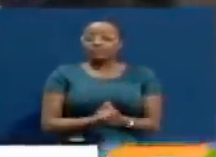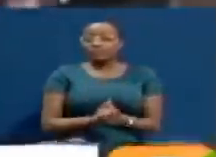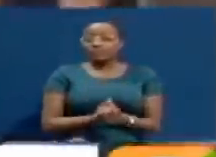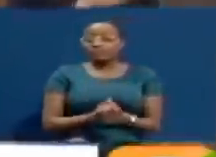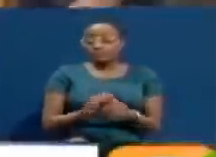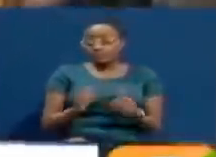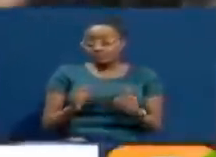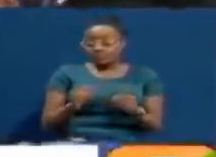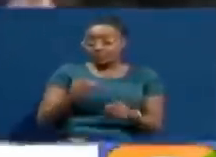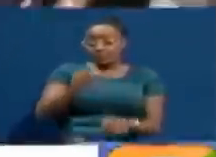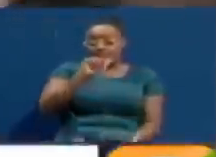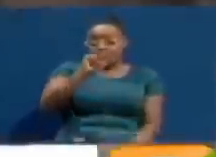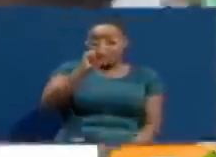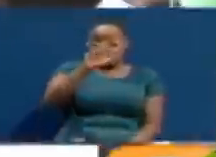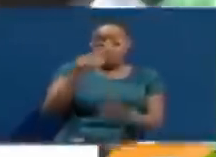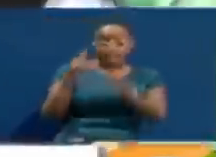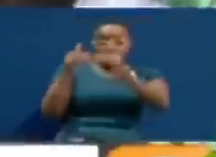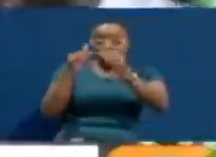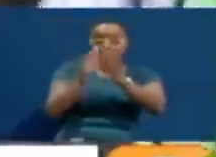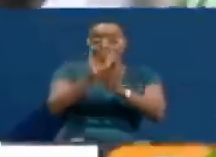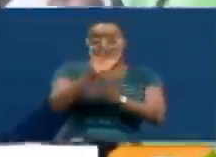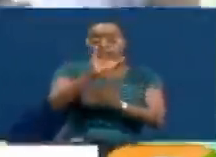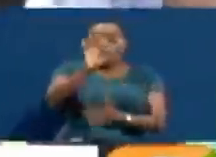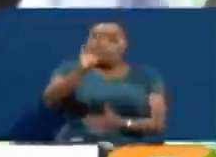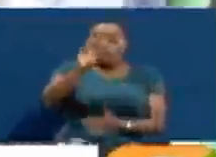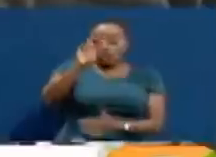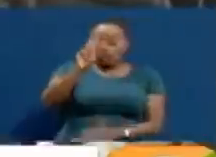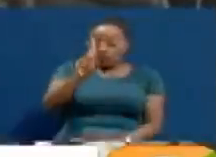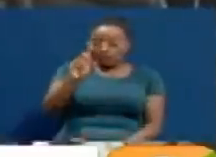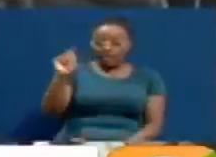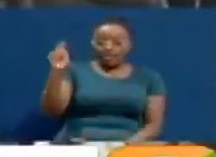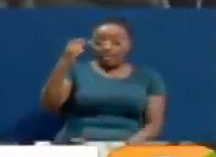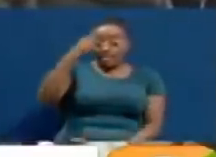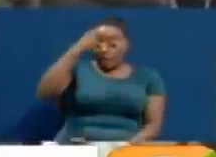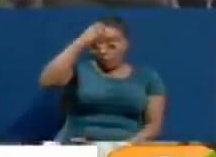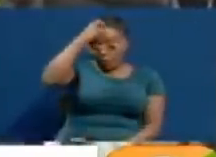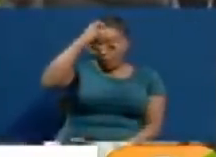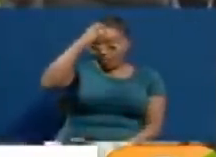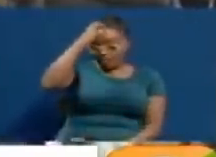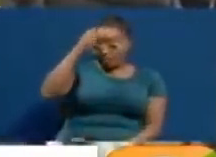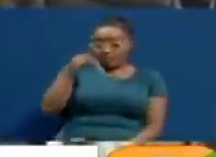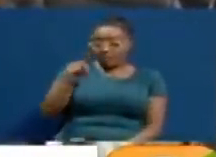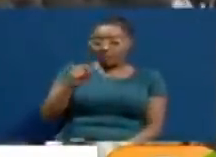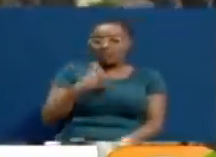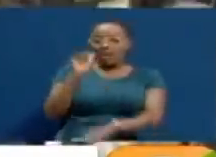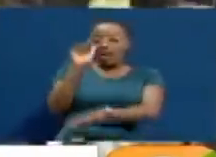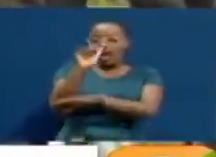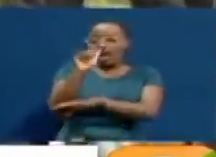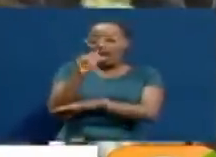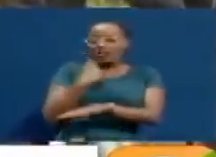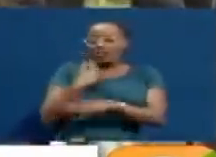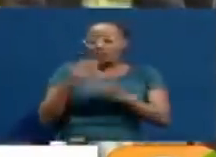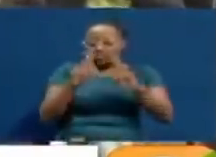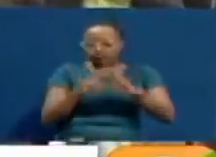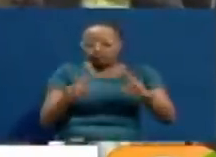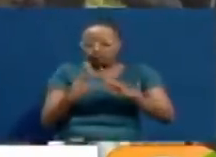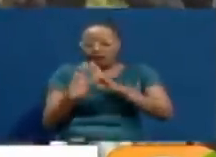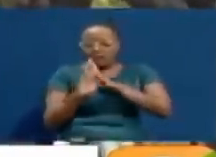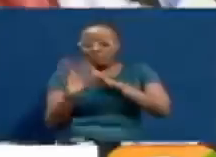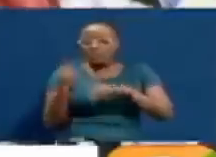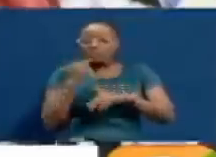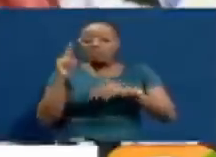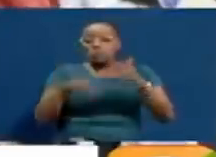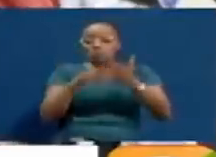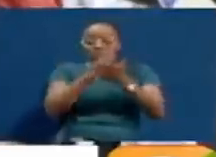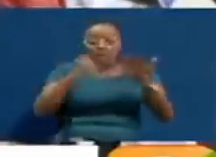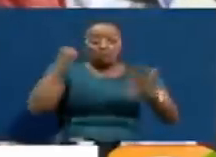Meanwhile, NC leader Musalia Mudavadi and his Ford Kenya counterpart Moses Wetangula have called for a detailed scrutiny of the report, accusing